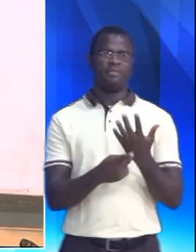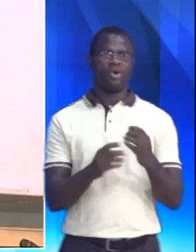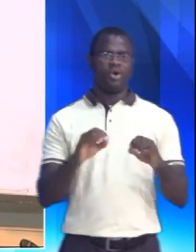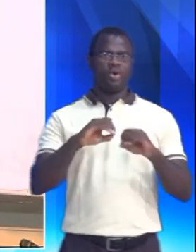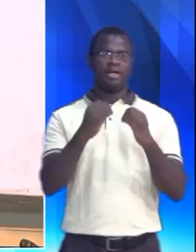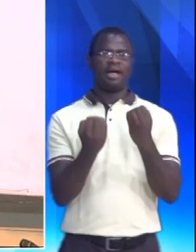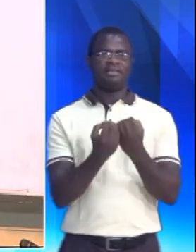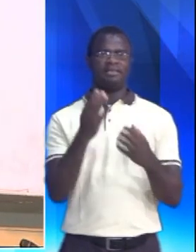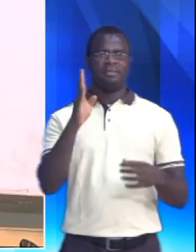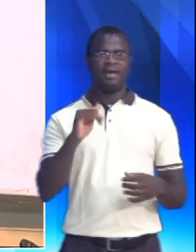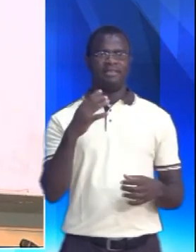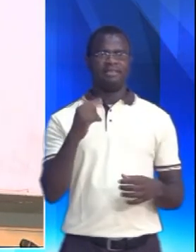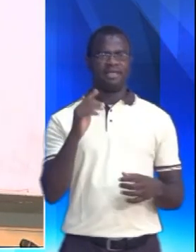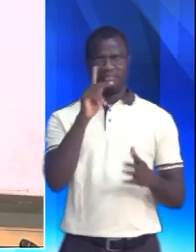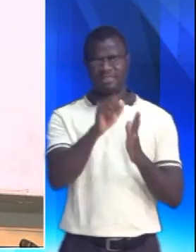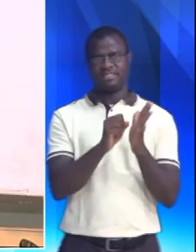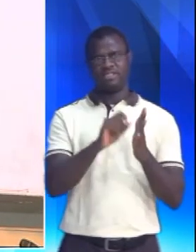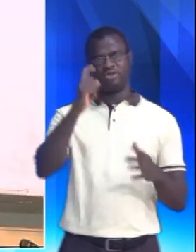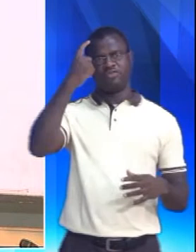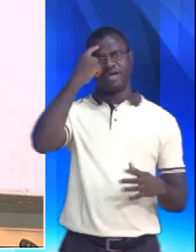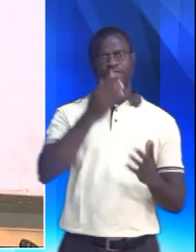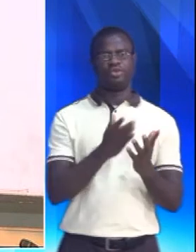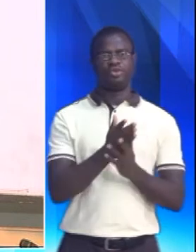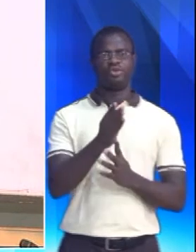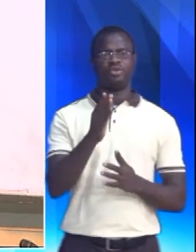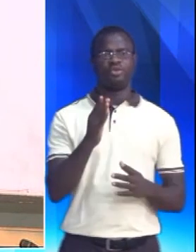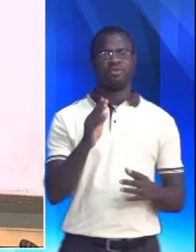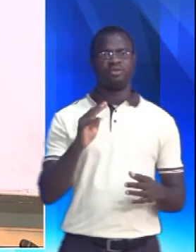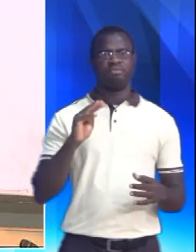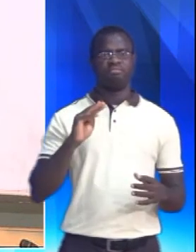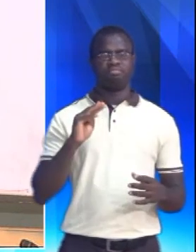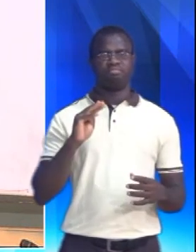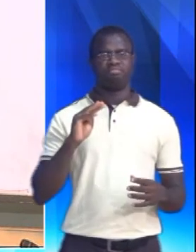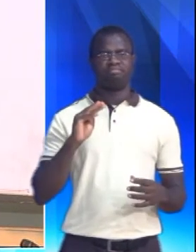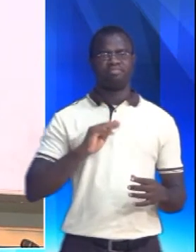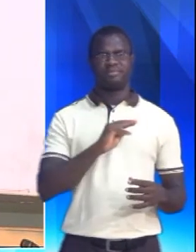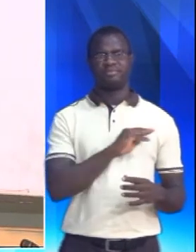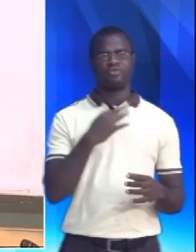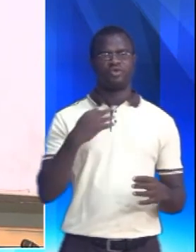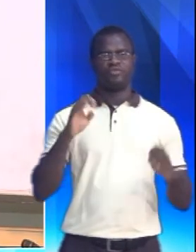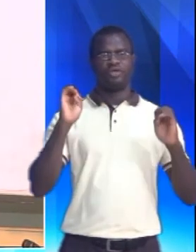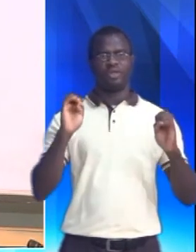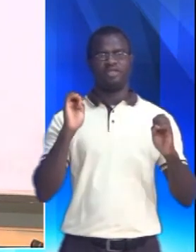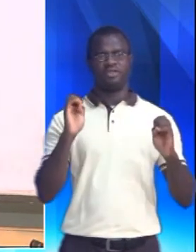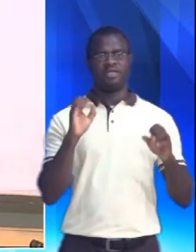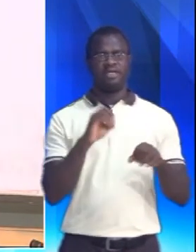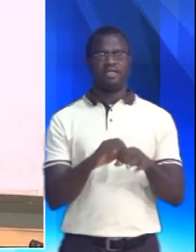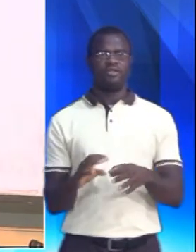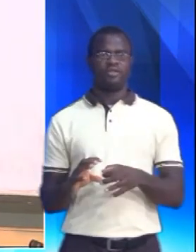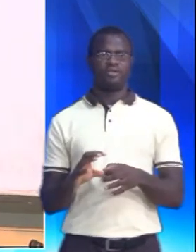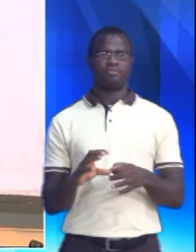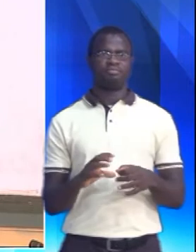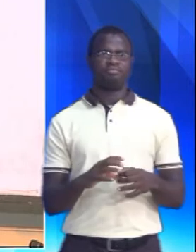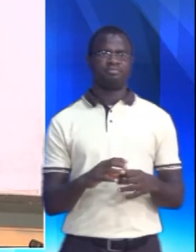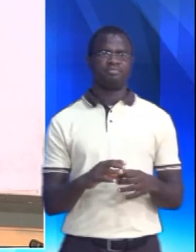State government in order to keep you busy at home during this unfortunate break